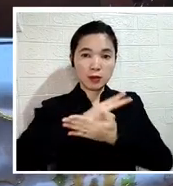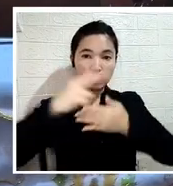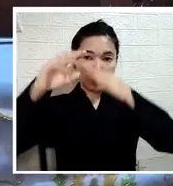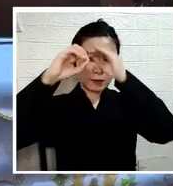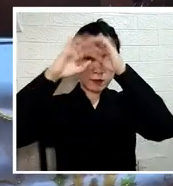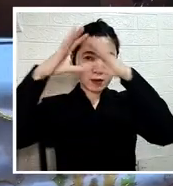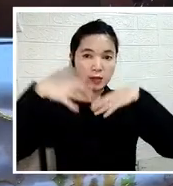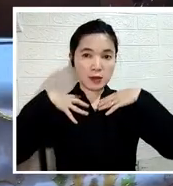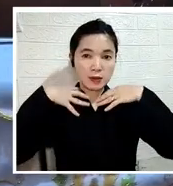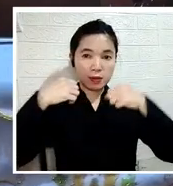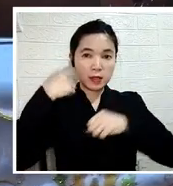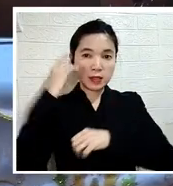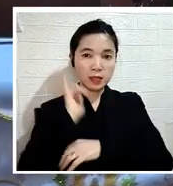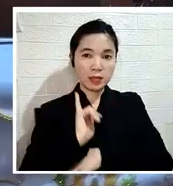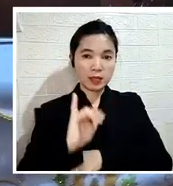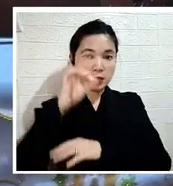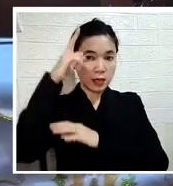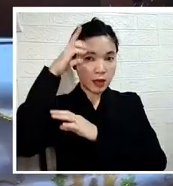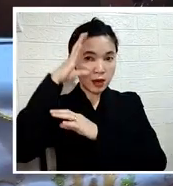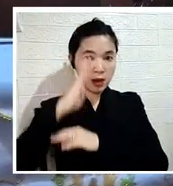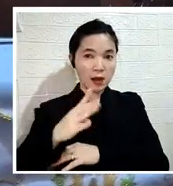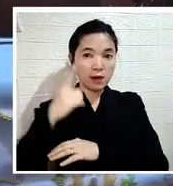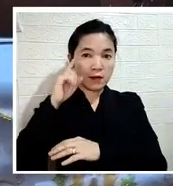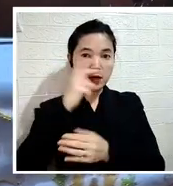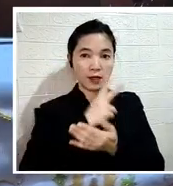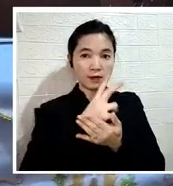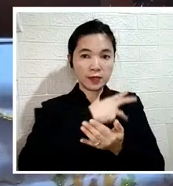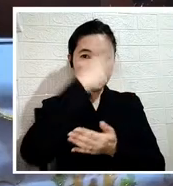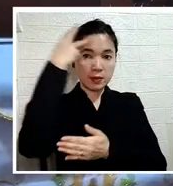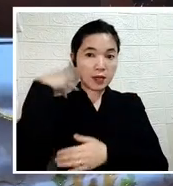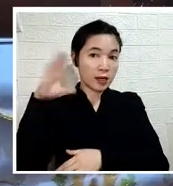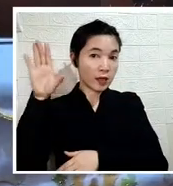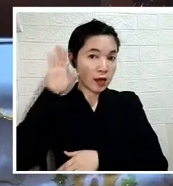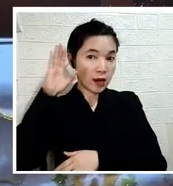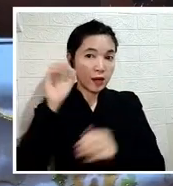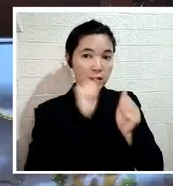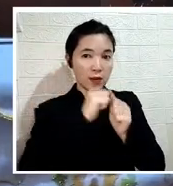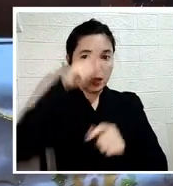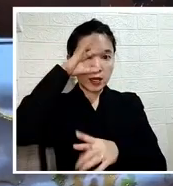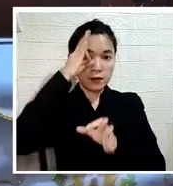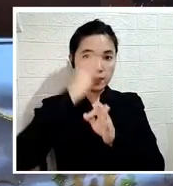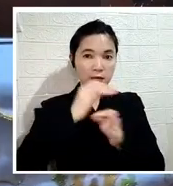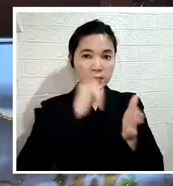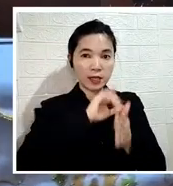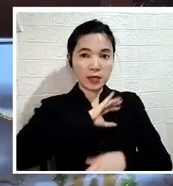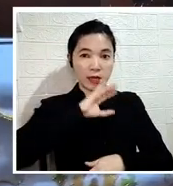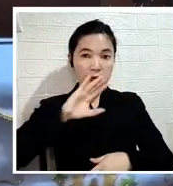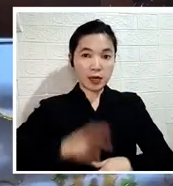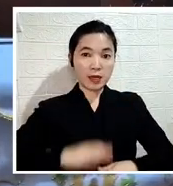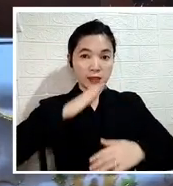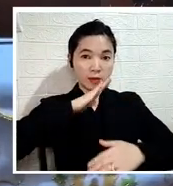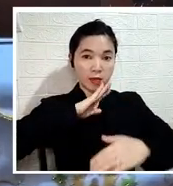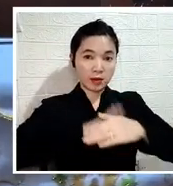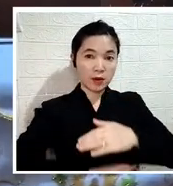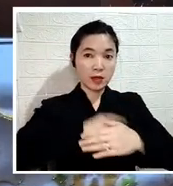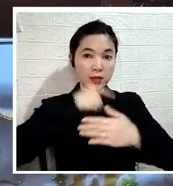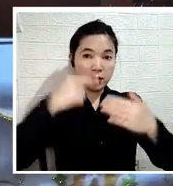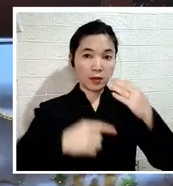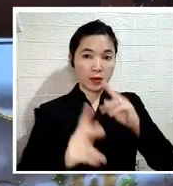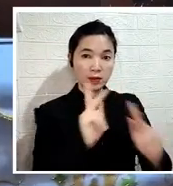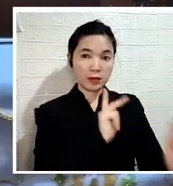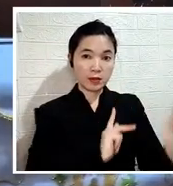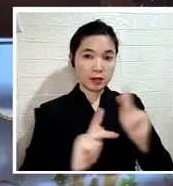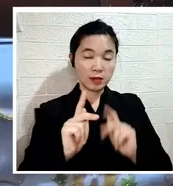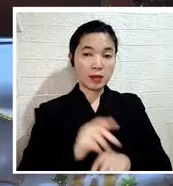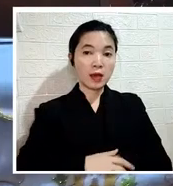Almighty and Eternal God, for the Virgin Mary heard with faith that Christ was to be born among men, and for men's